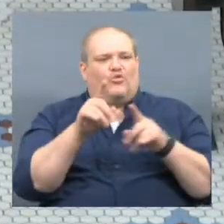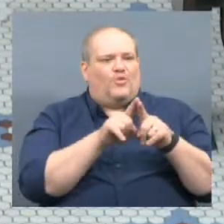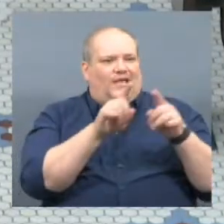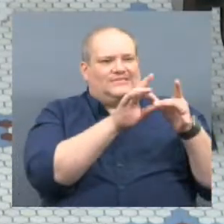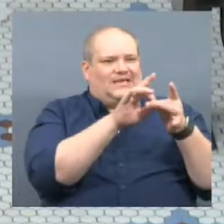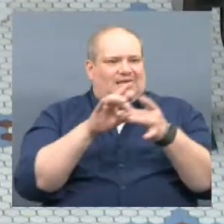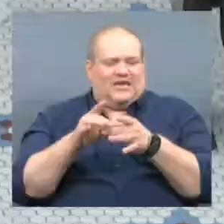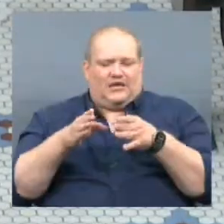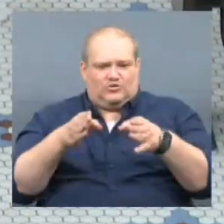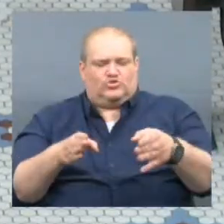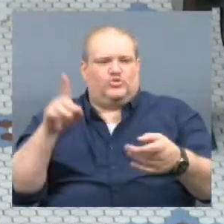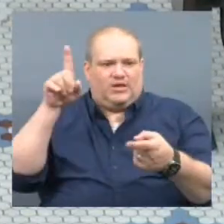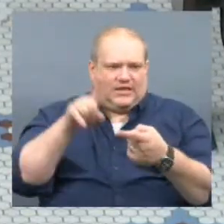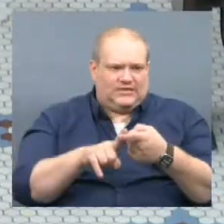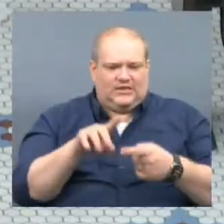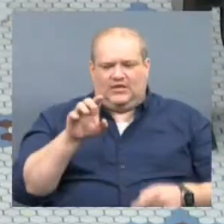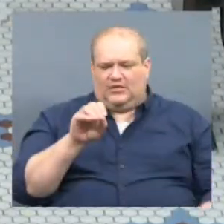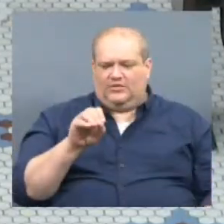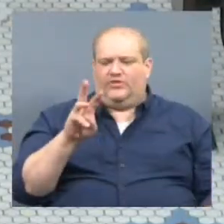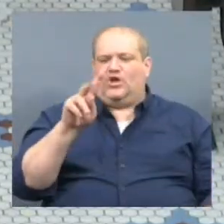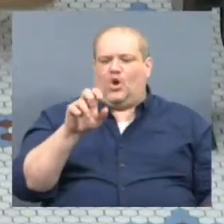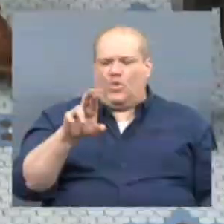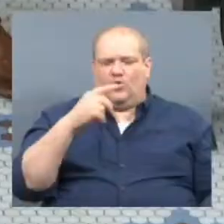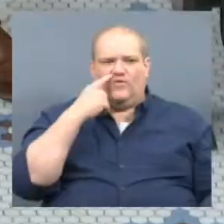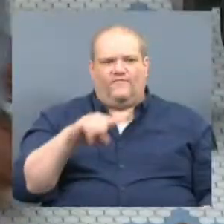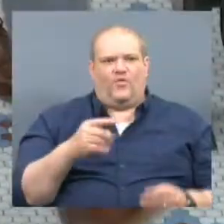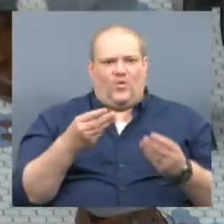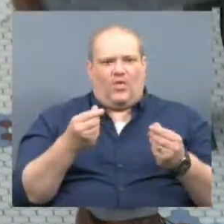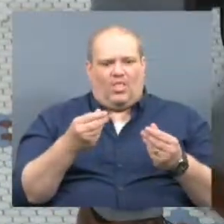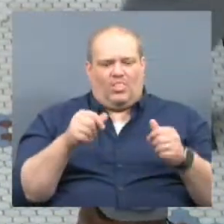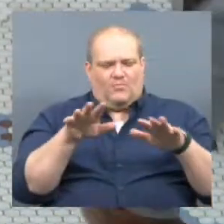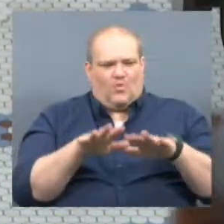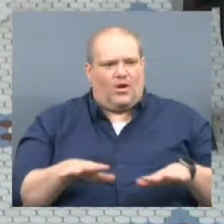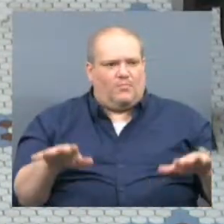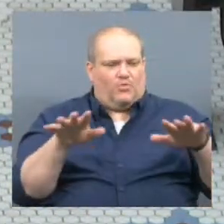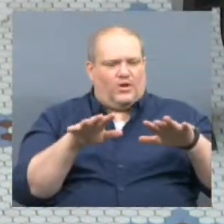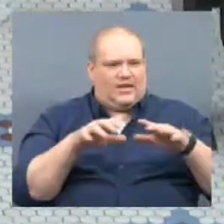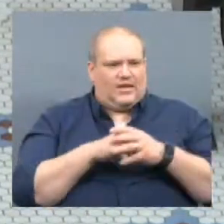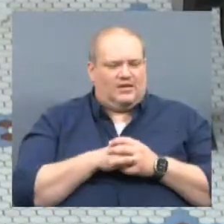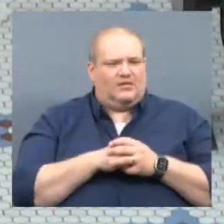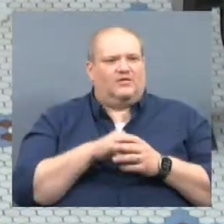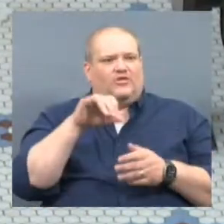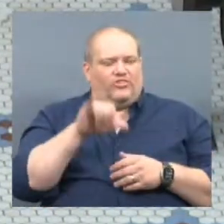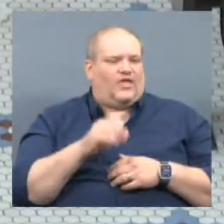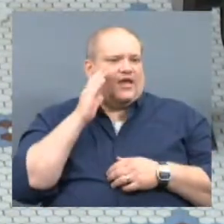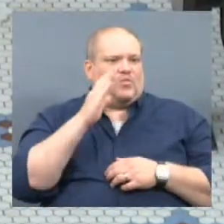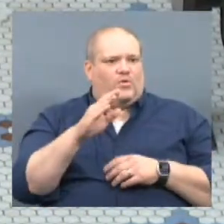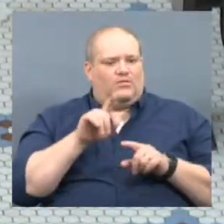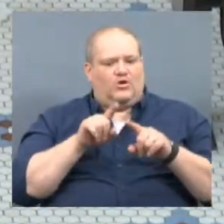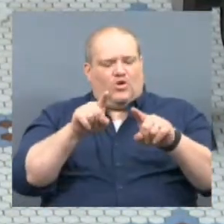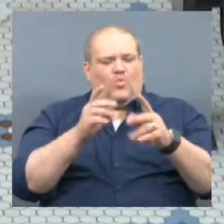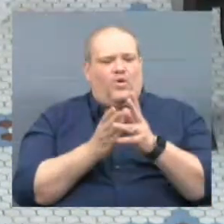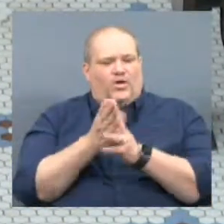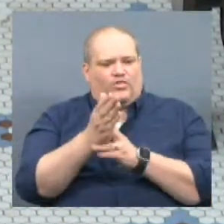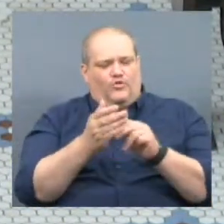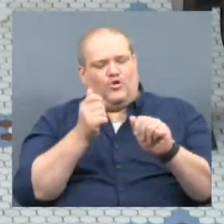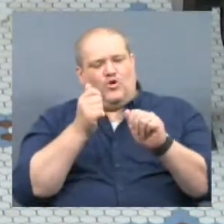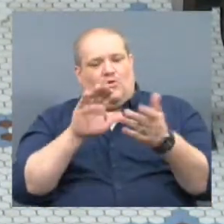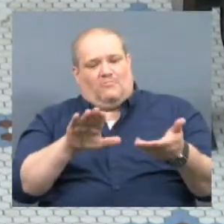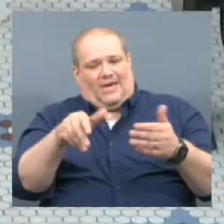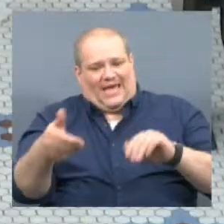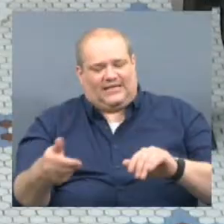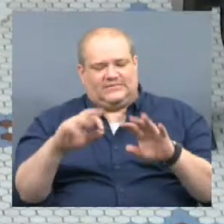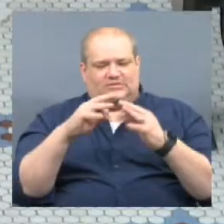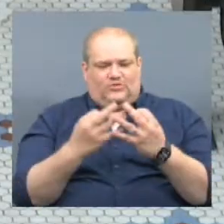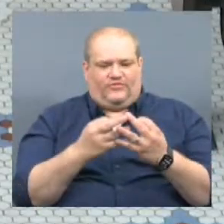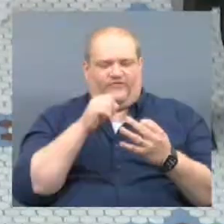street until the owners of the property that it will be going through passes or the